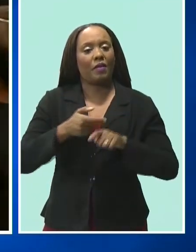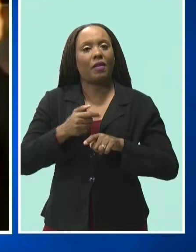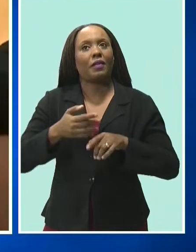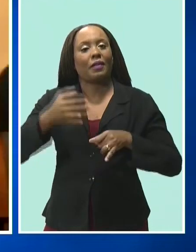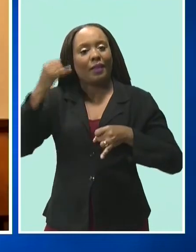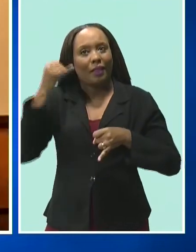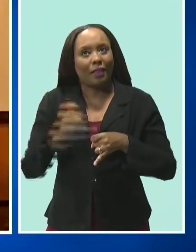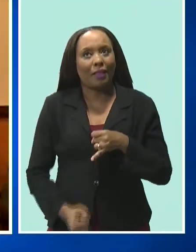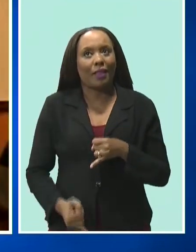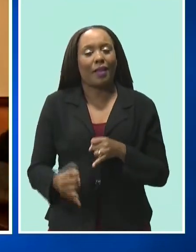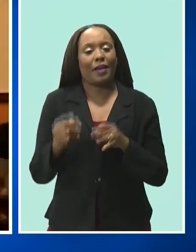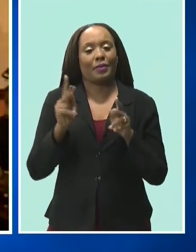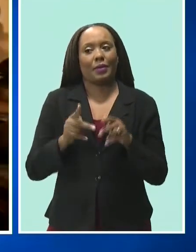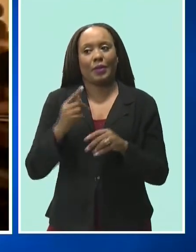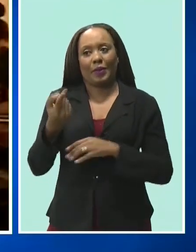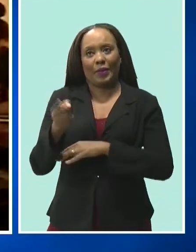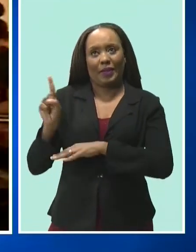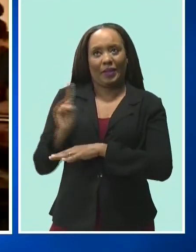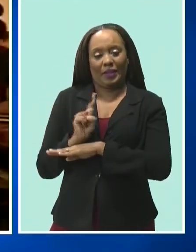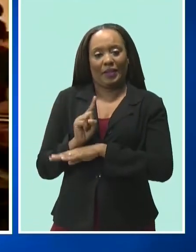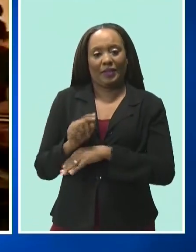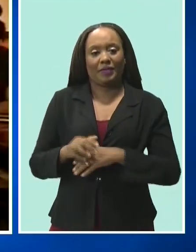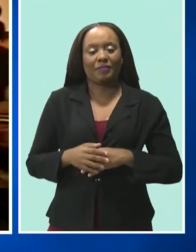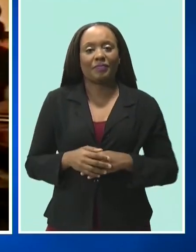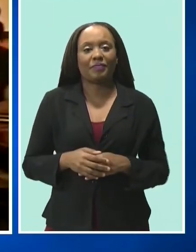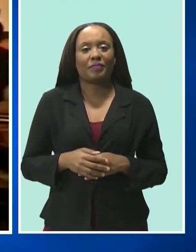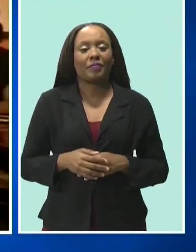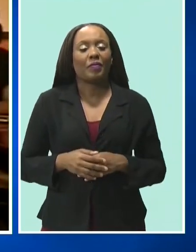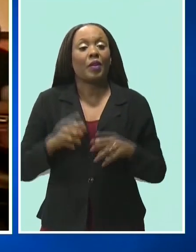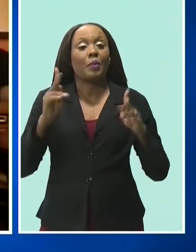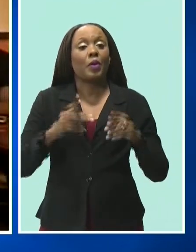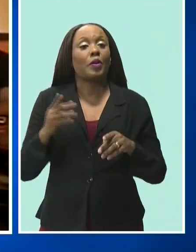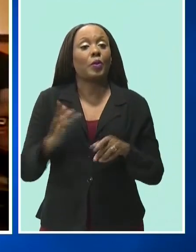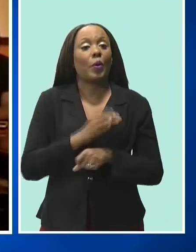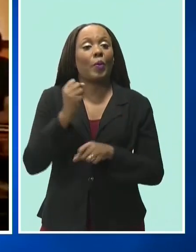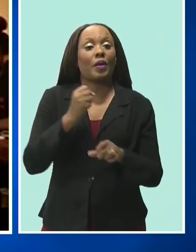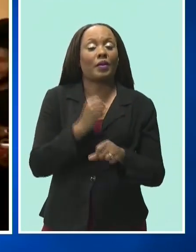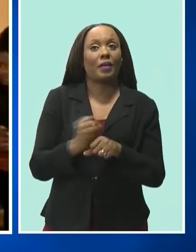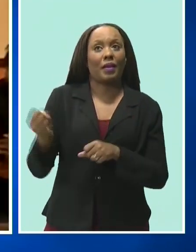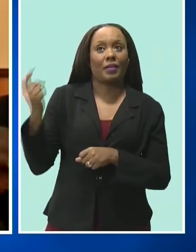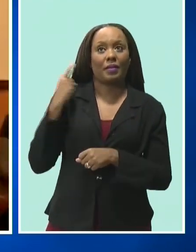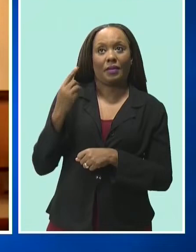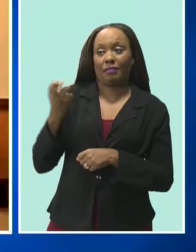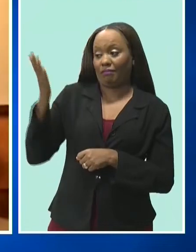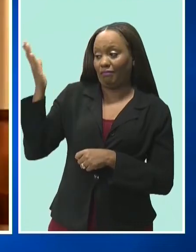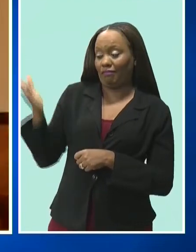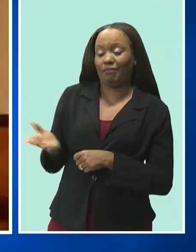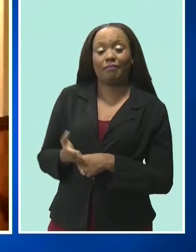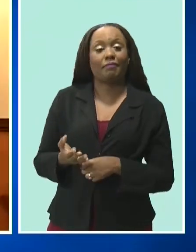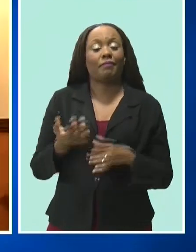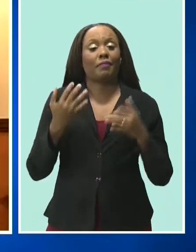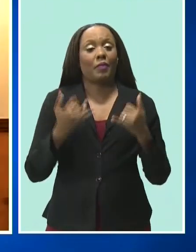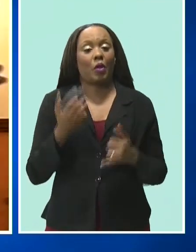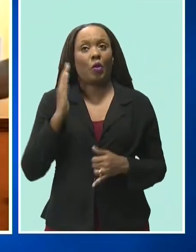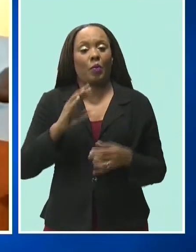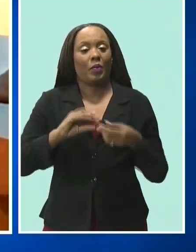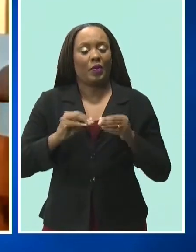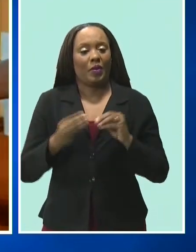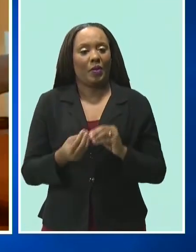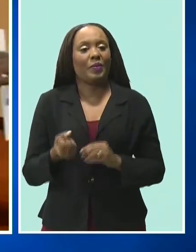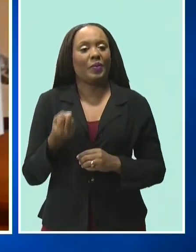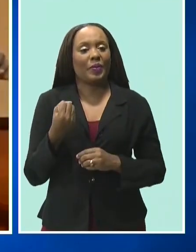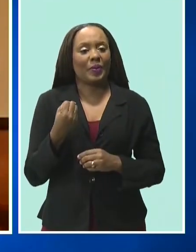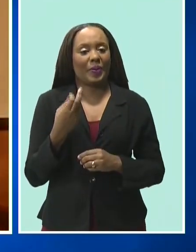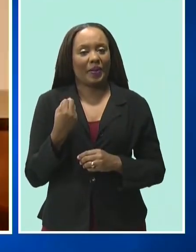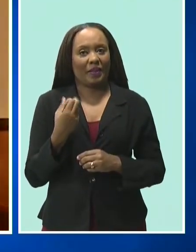position in the Groovy. The reigning Groovy monarch, Marvin Swampy Davis, pulling for number 12, closing off the Groovy